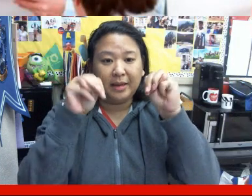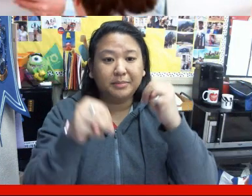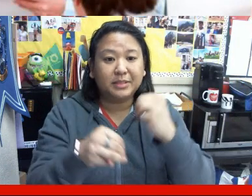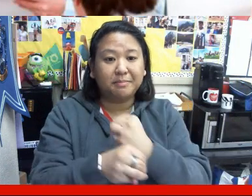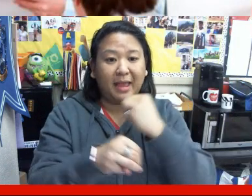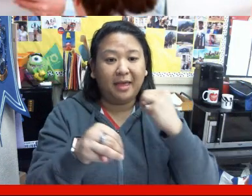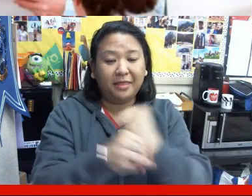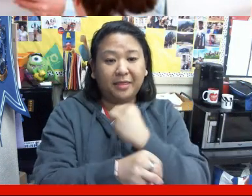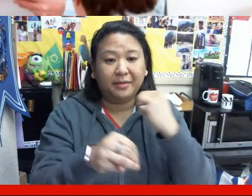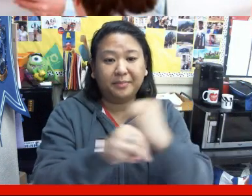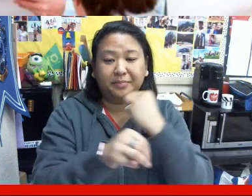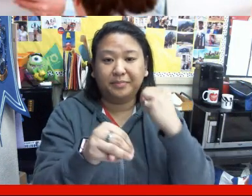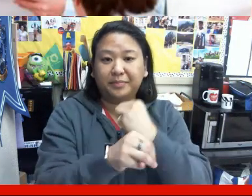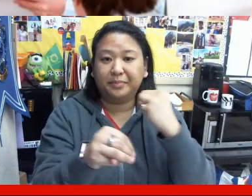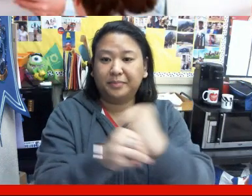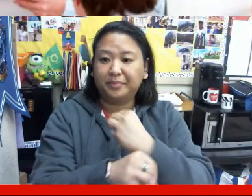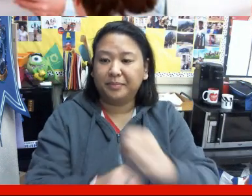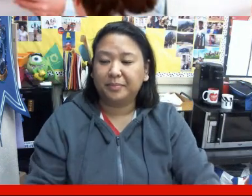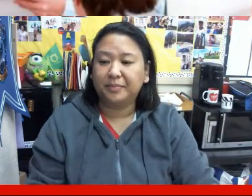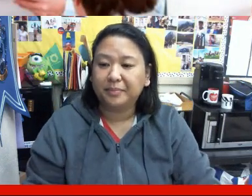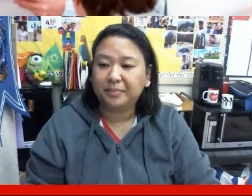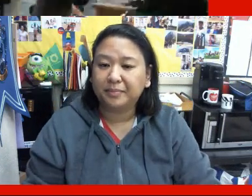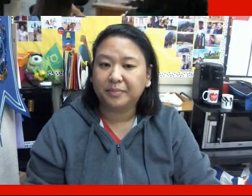2 M's, math.